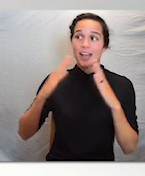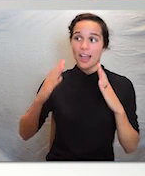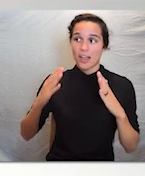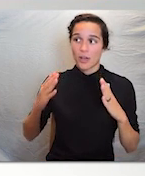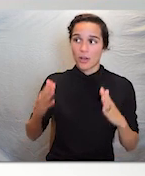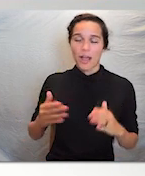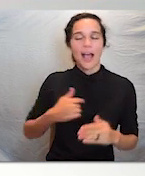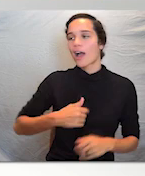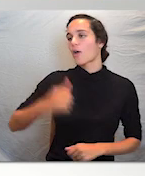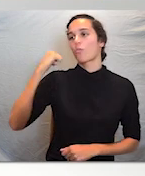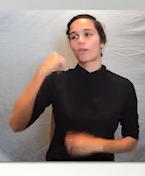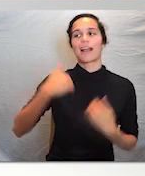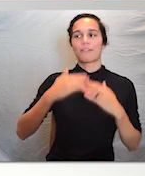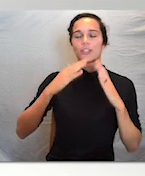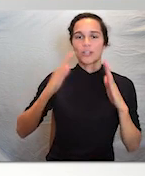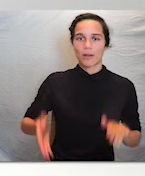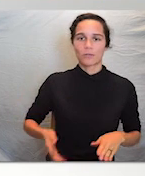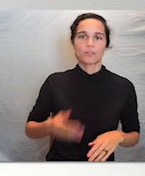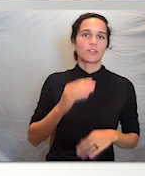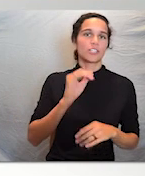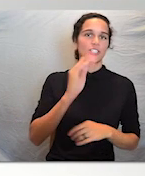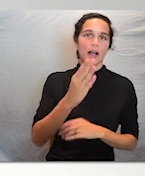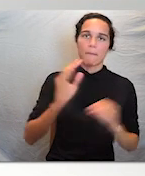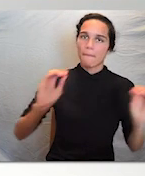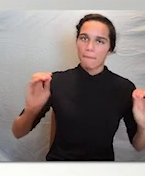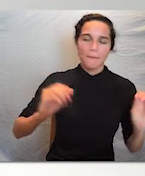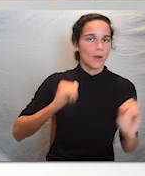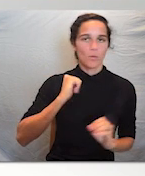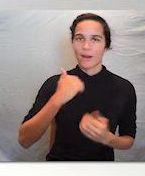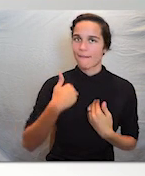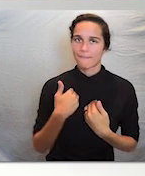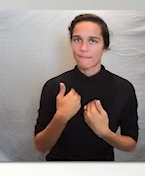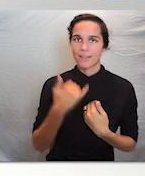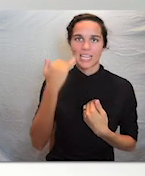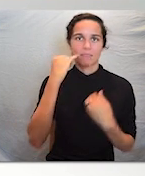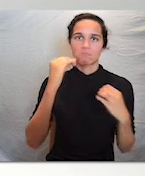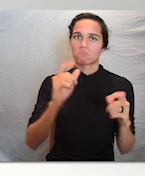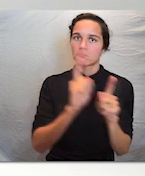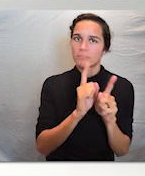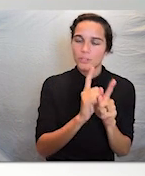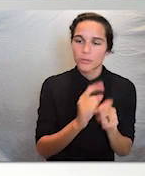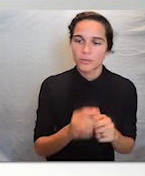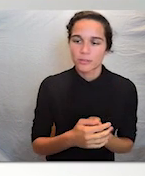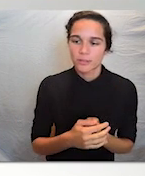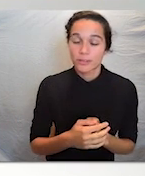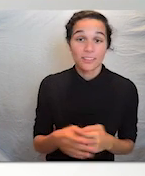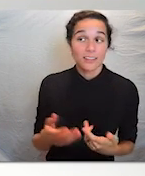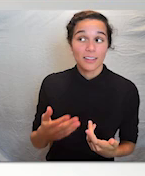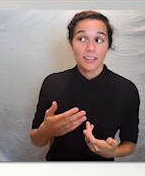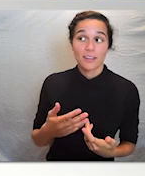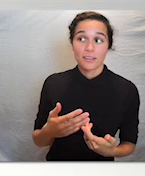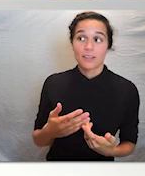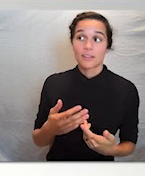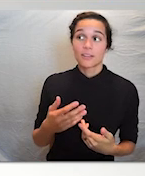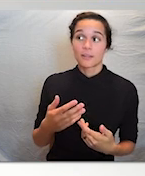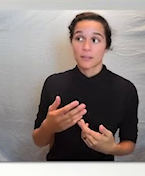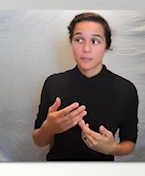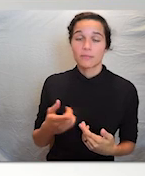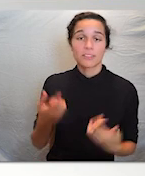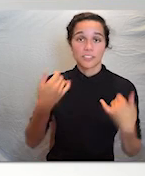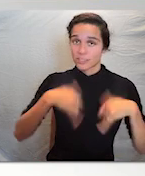degrees. He pushed me beyond my limits. He's still pushing me because in